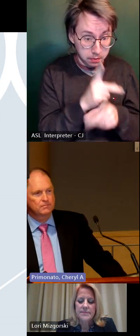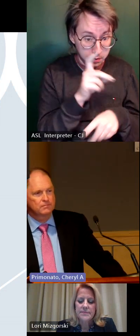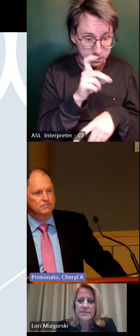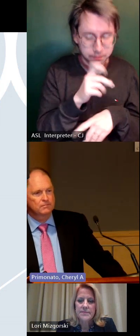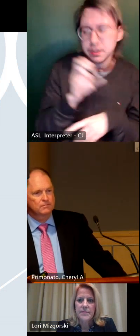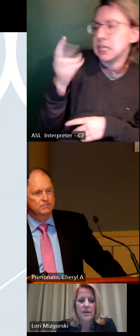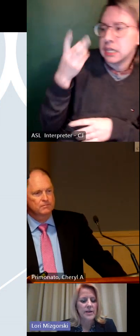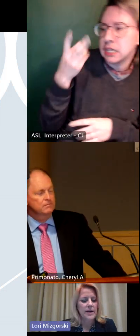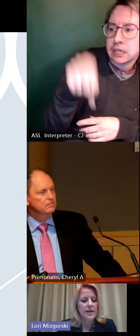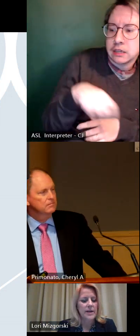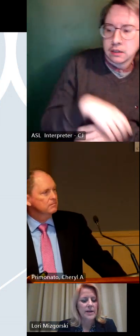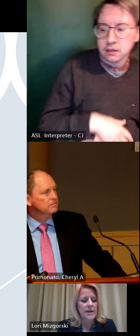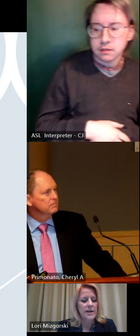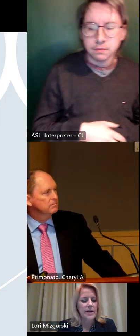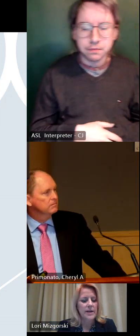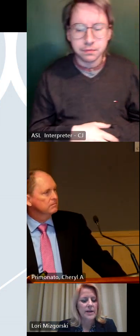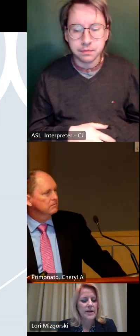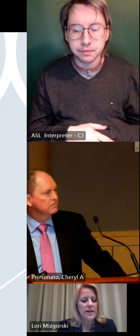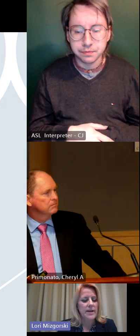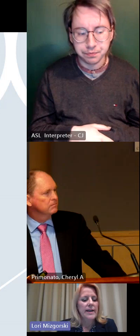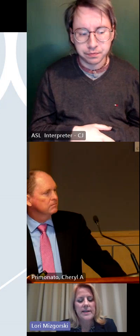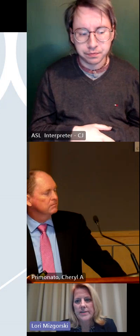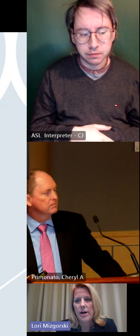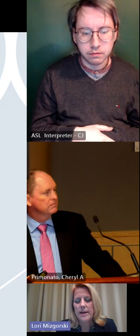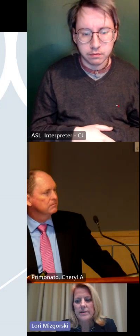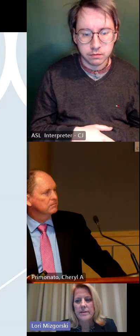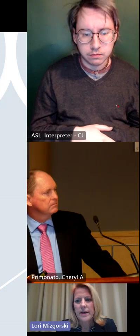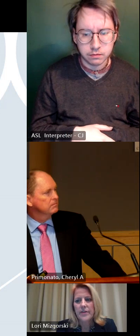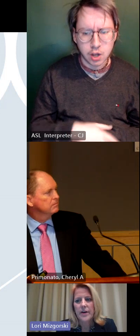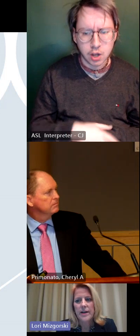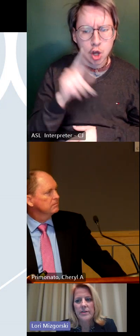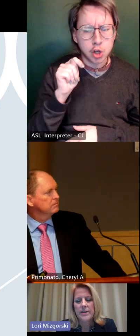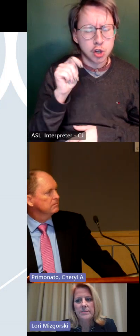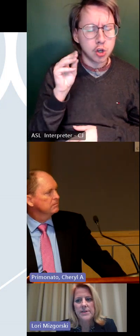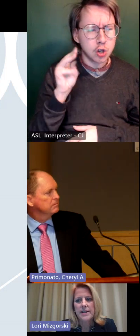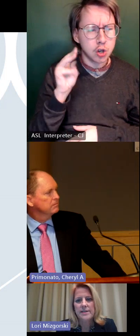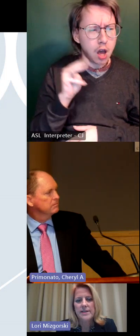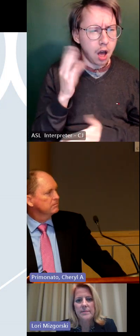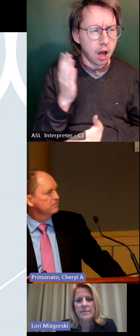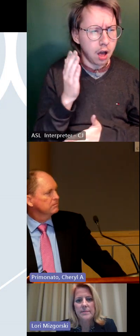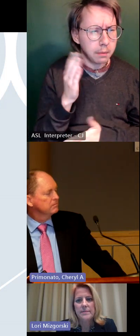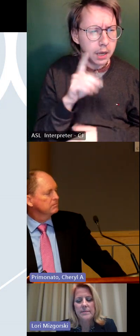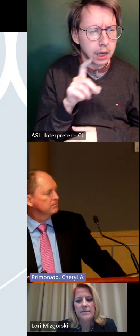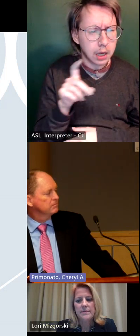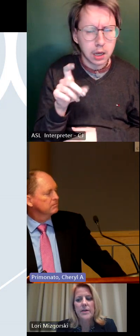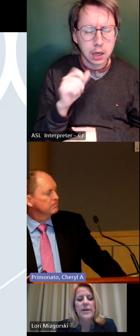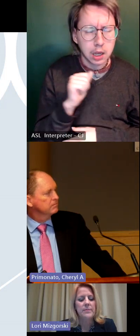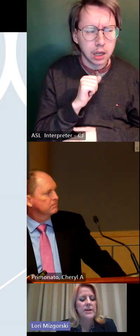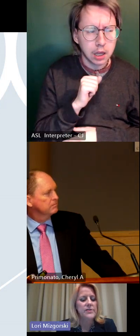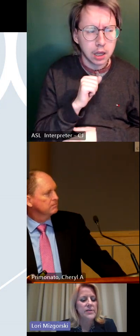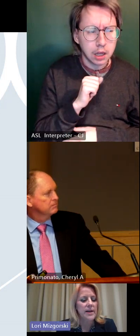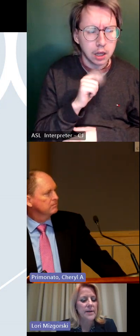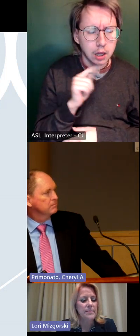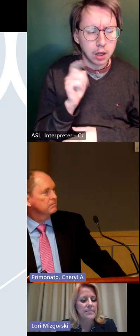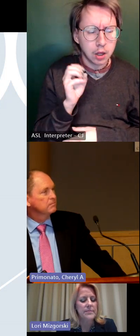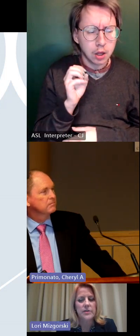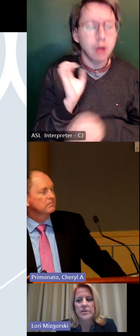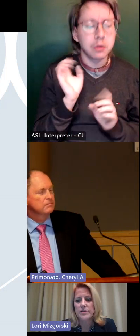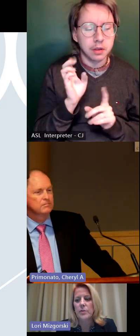Second. Okay. Is Tom there? I thought I heard him say his name. Okay,